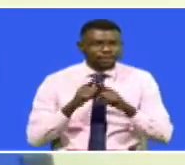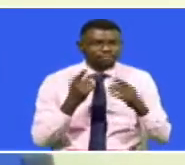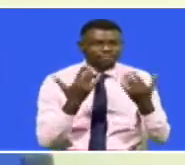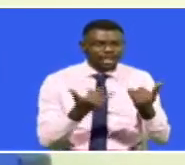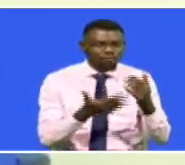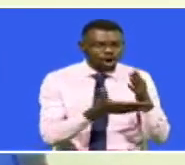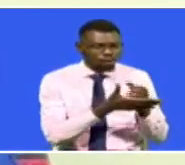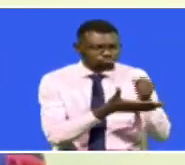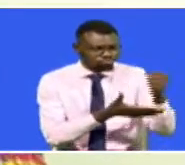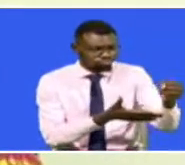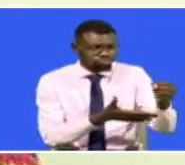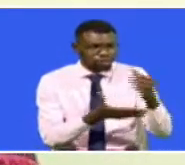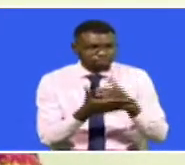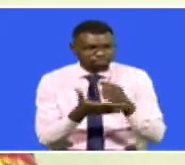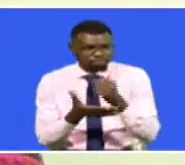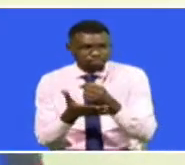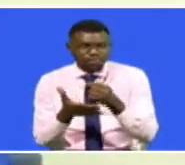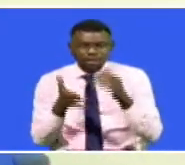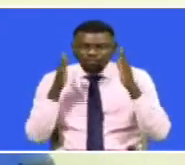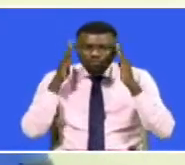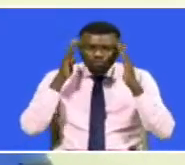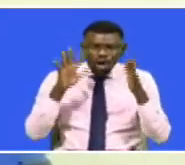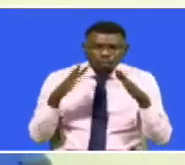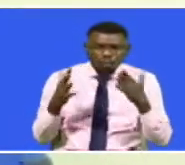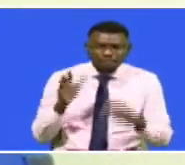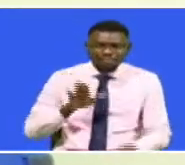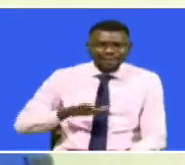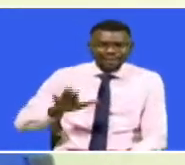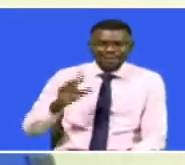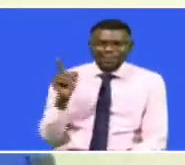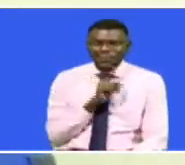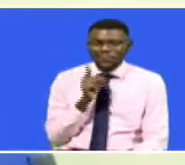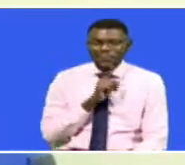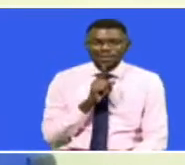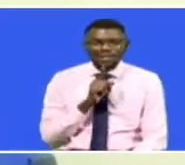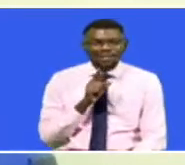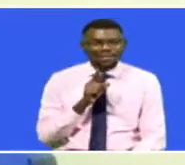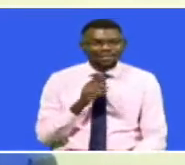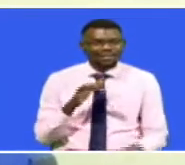we have at the moment are focused on those particular hotspots.